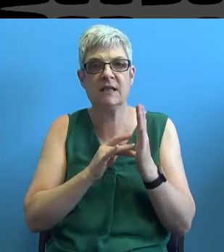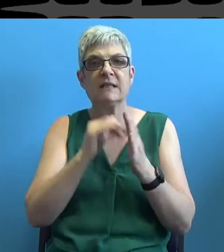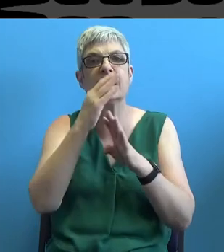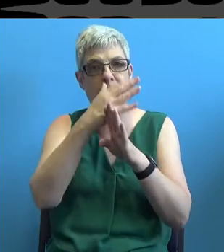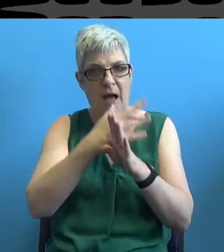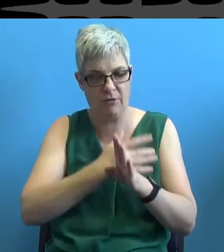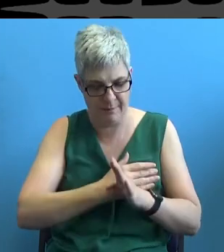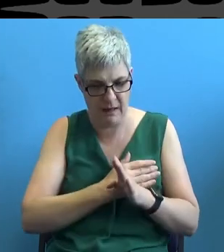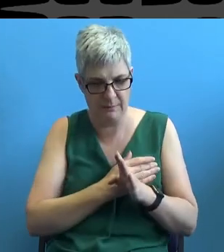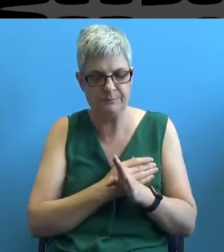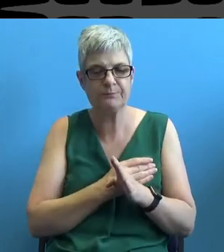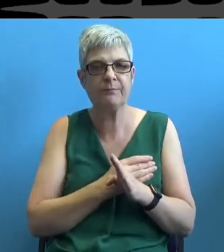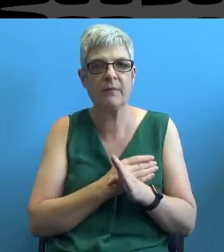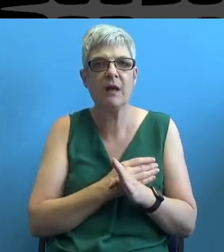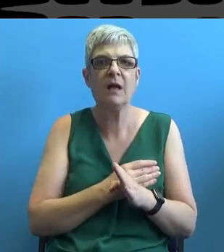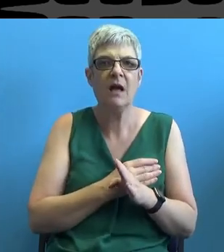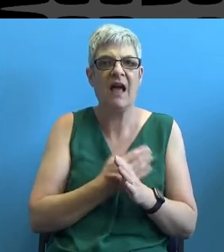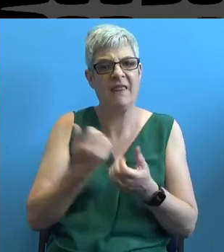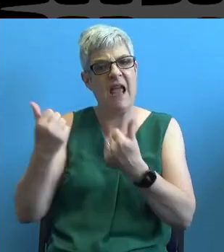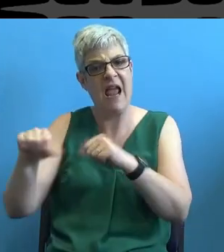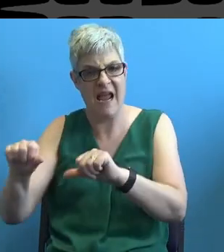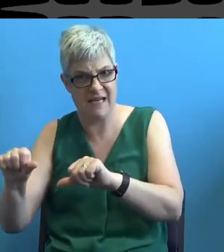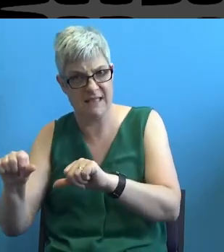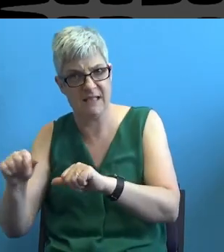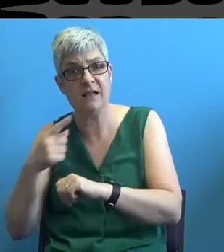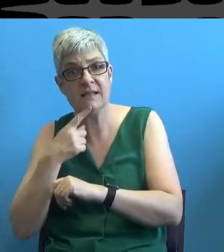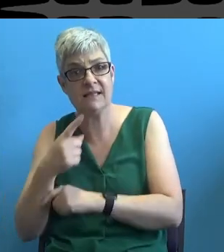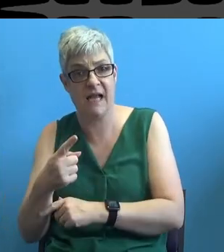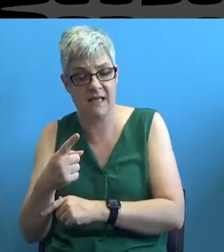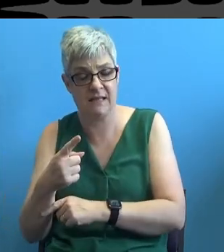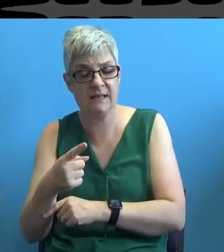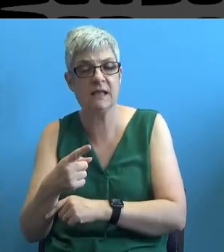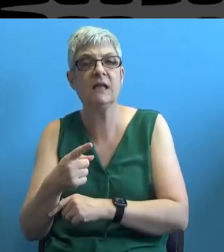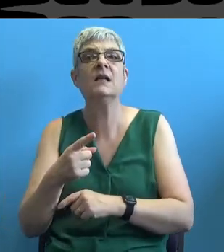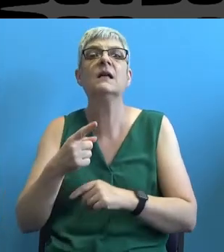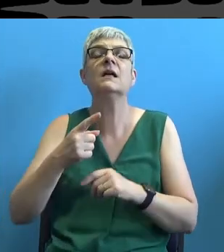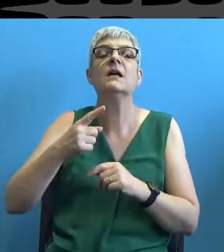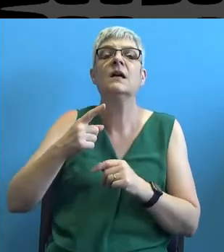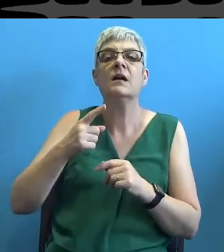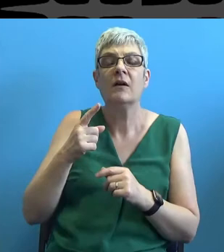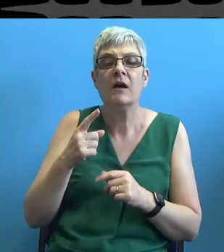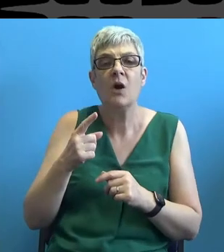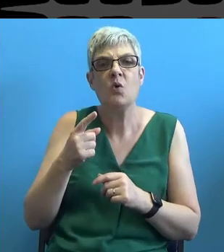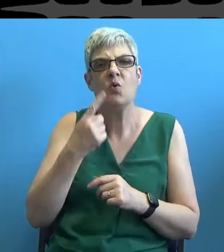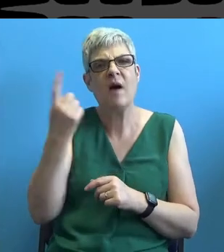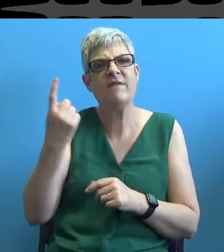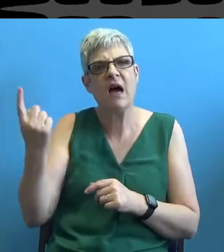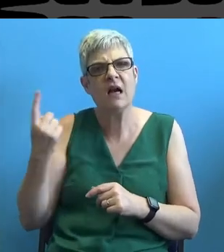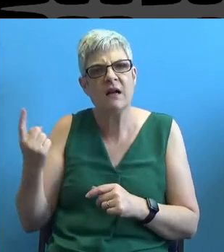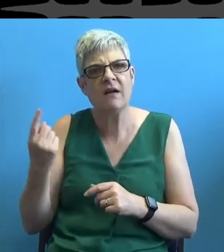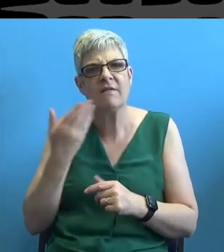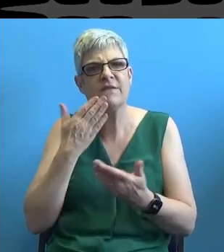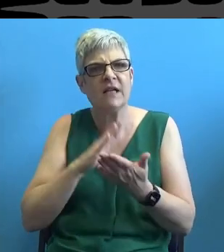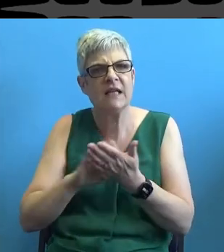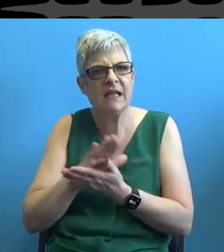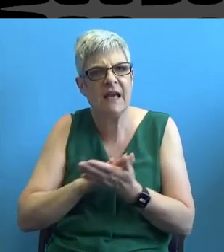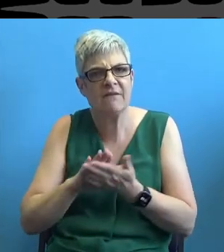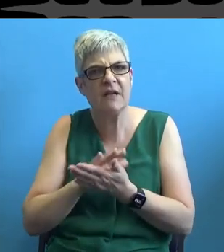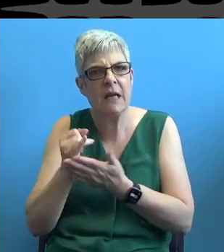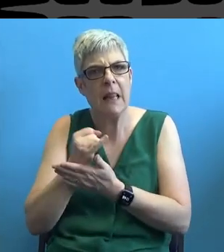the conclusion, verse 47, when Jesus says, "But whoever has been forgiven little loves little."